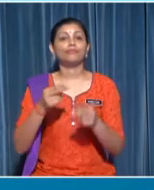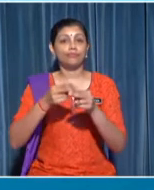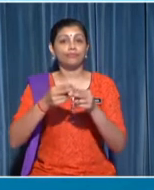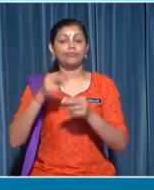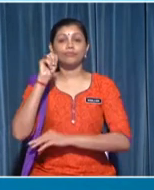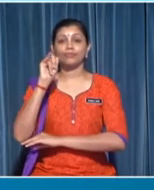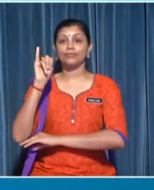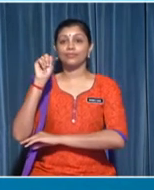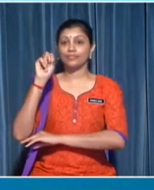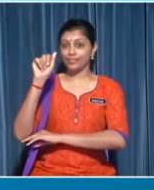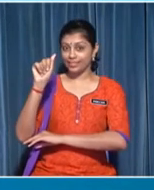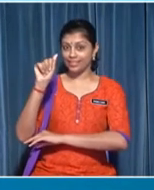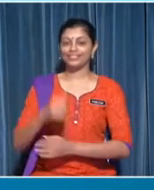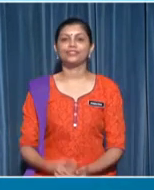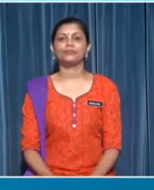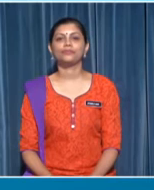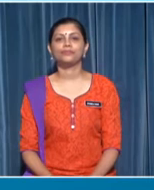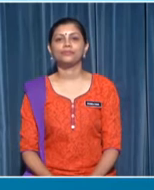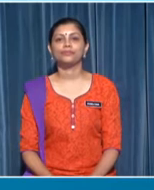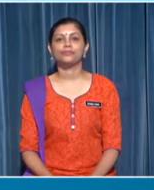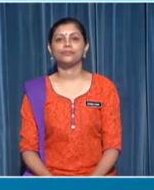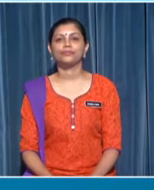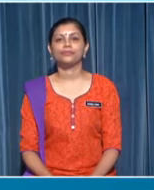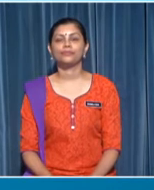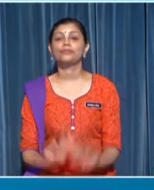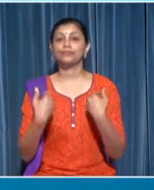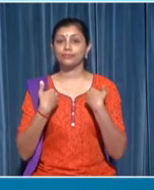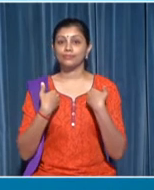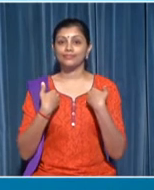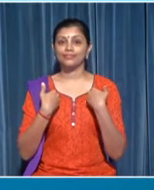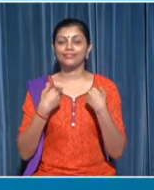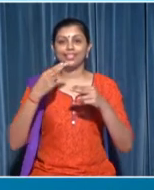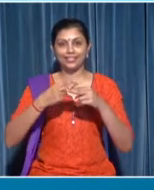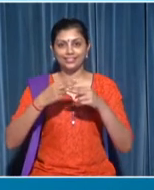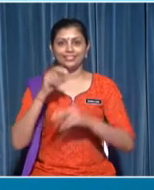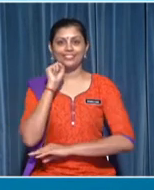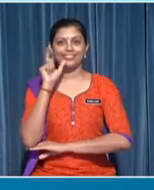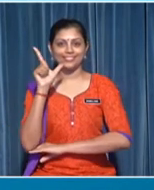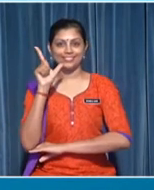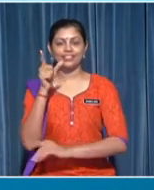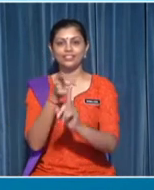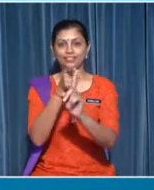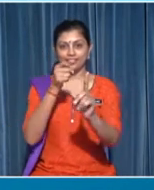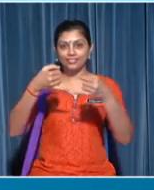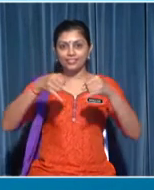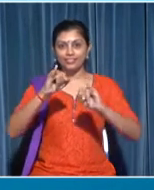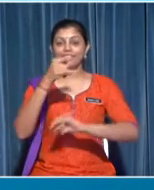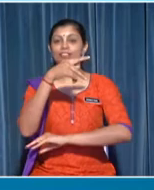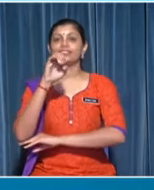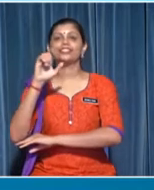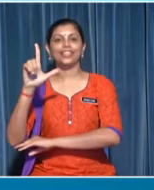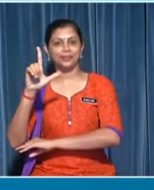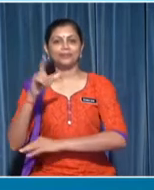yeah? With me today is Puan Shamila Nair, our sign language interpreter from